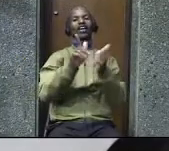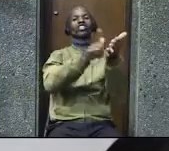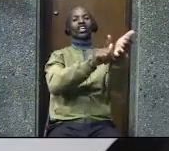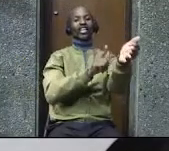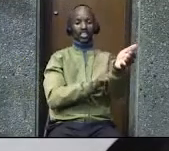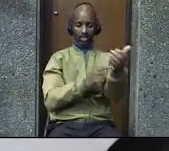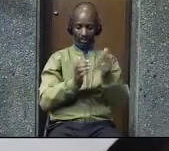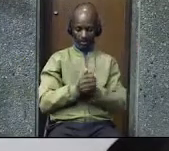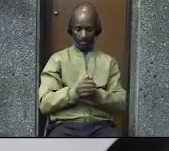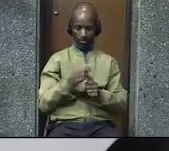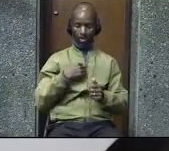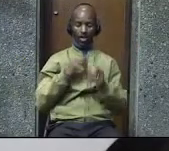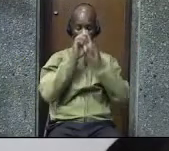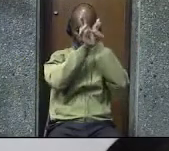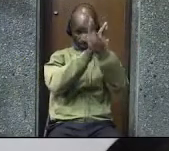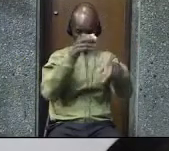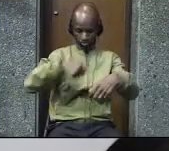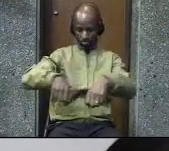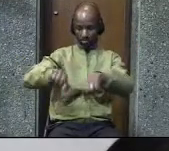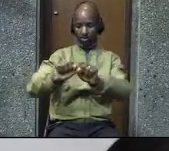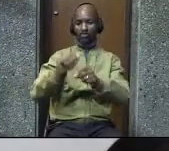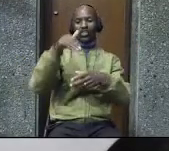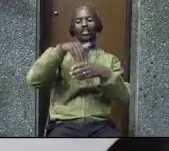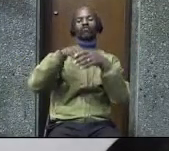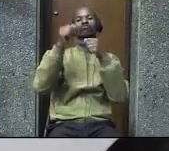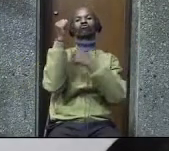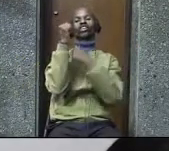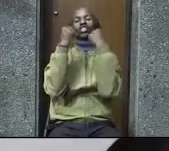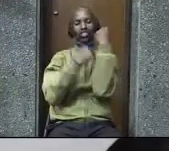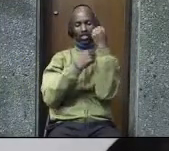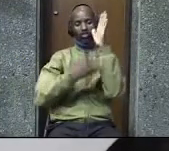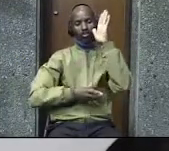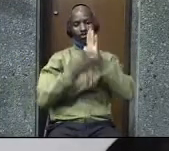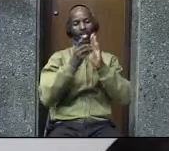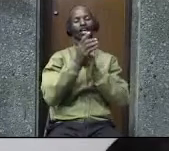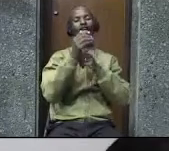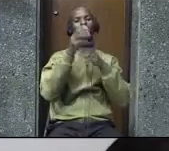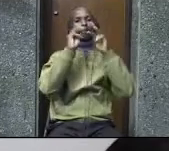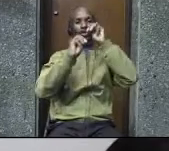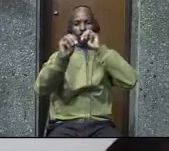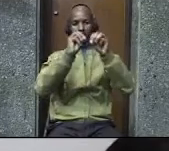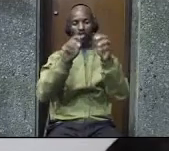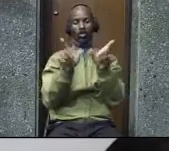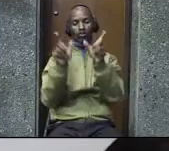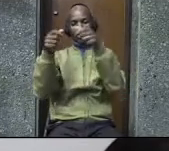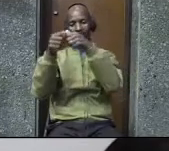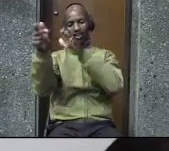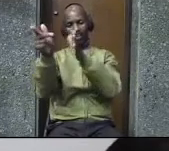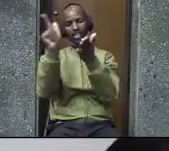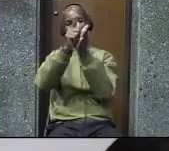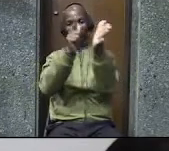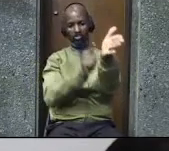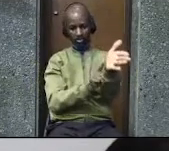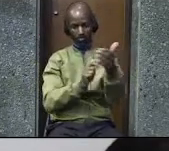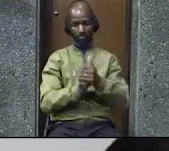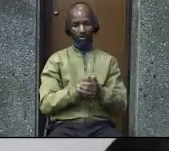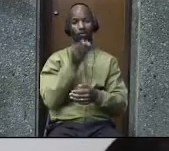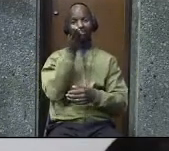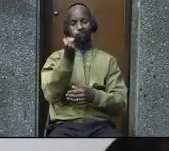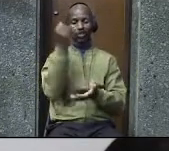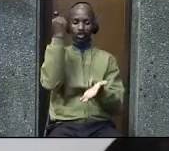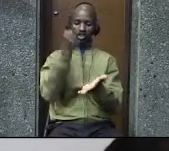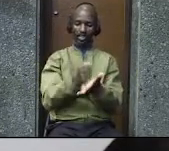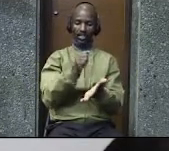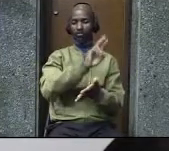I, Honorable Chairperson of Infrastructure Development and Property Management Portfolio Committee in the Legislature, hereby